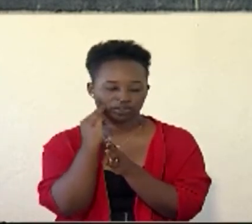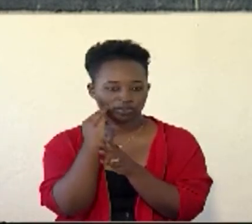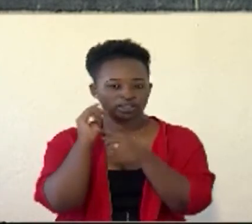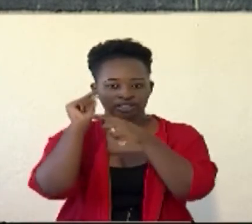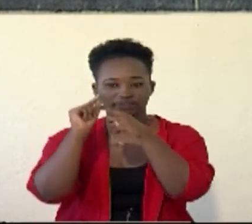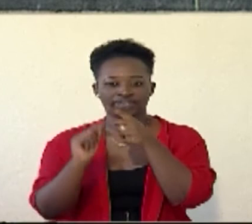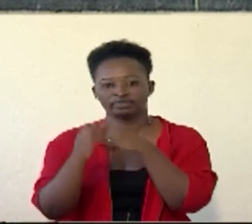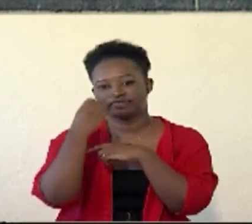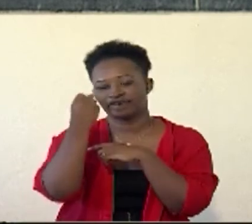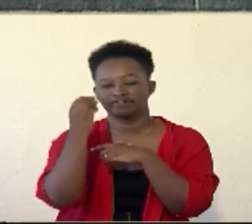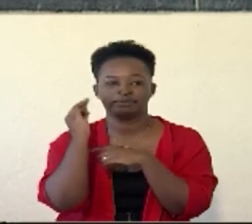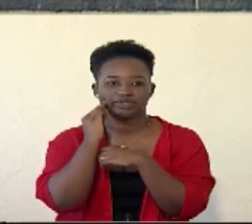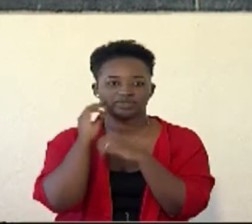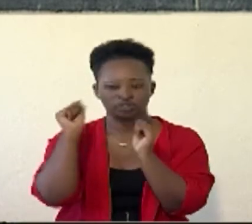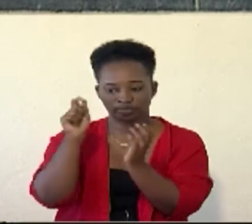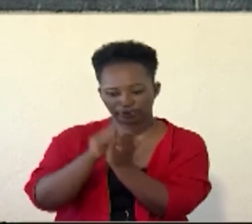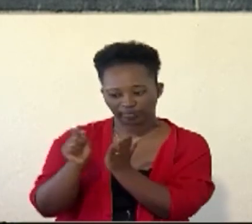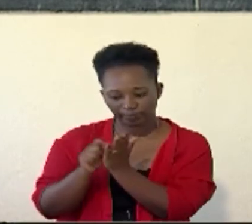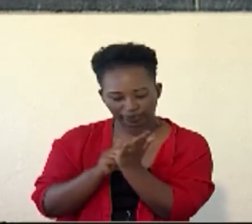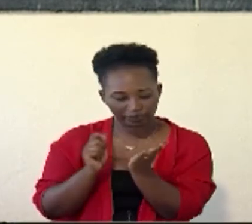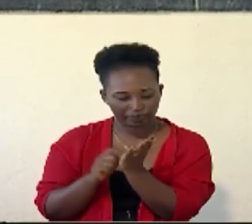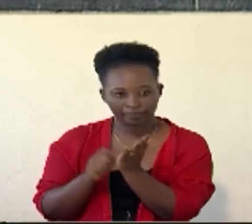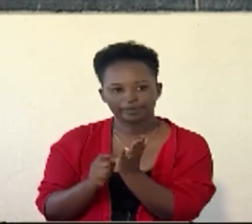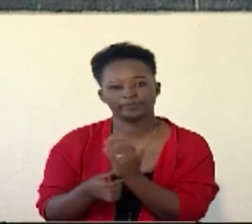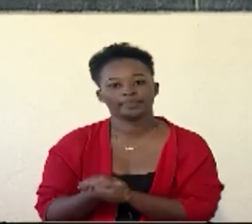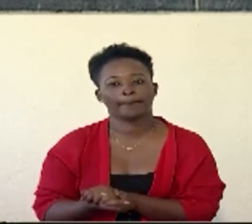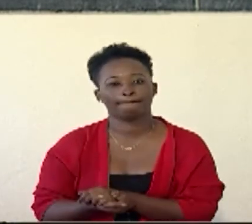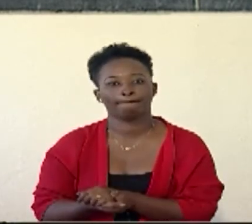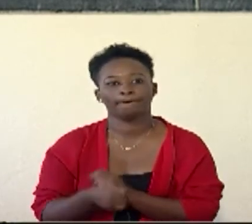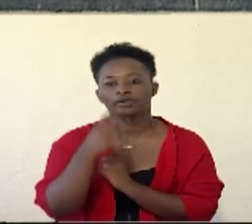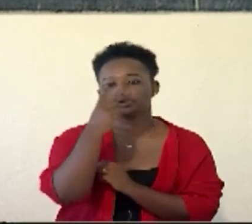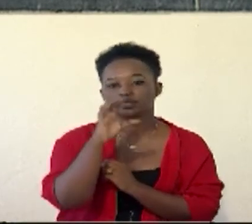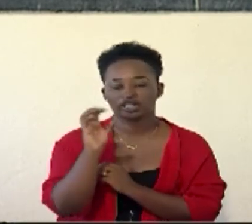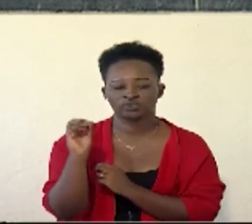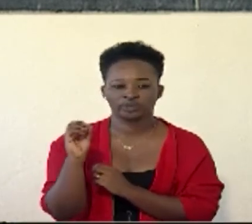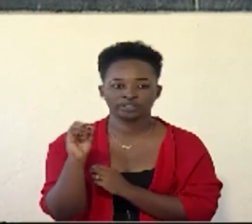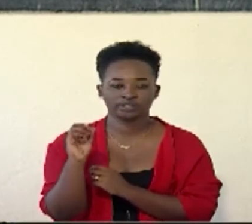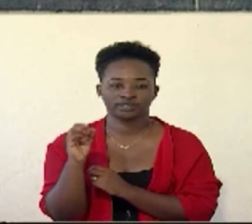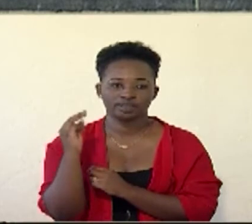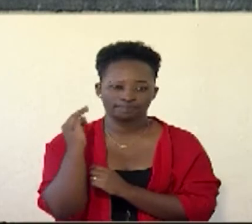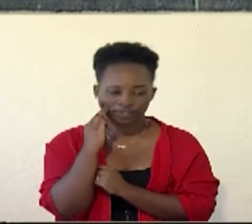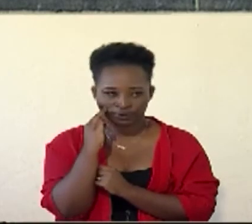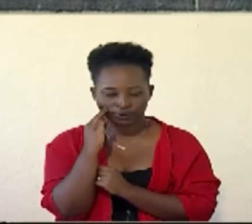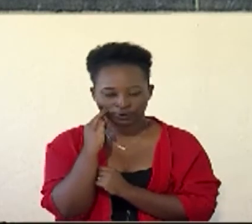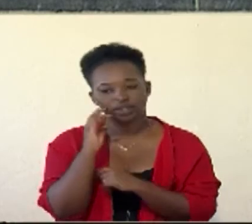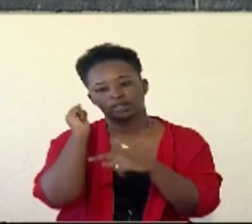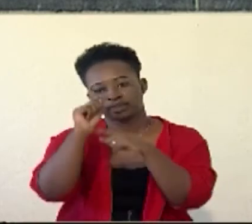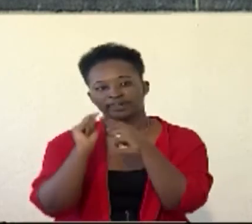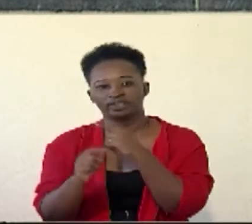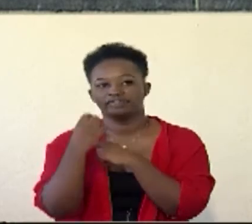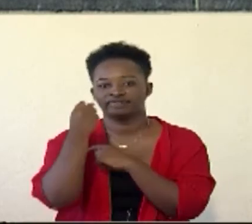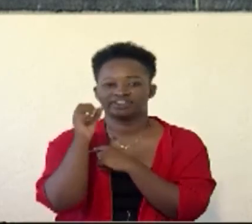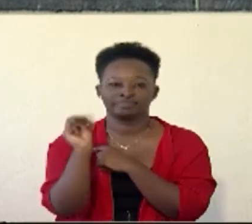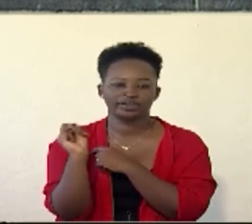divided by 5 million, you can join me to calculate these, learners. If you get 200 million divided by